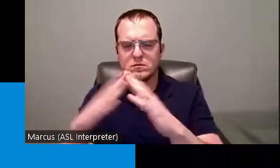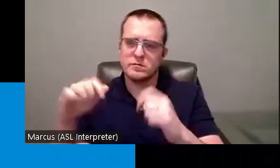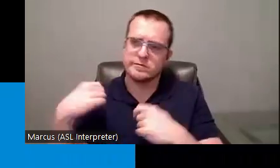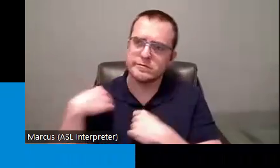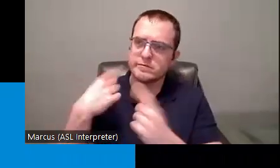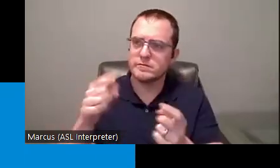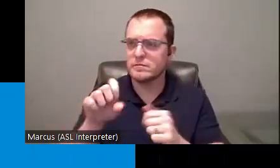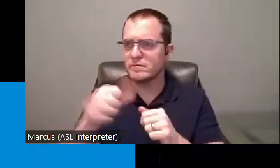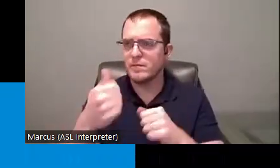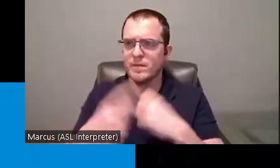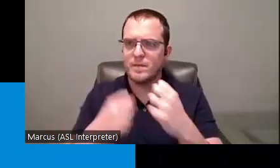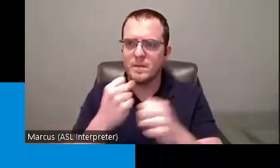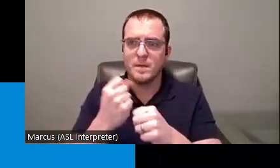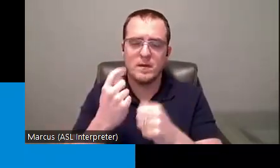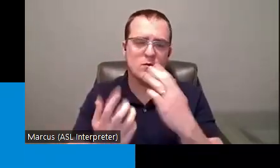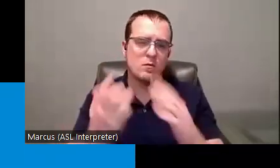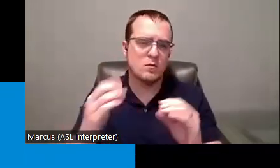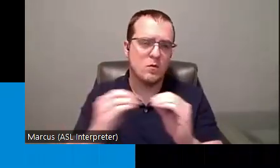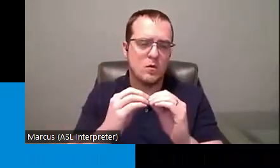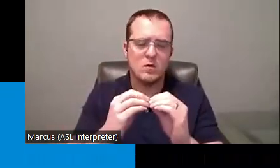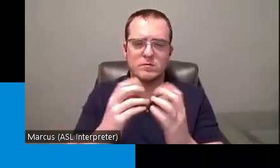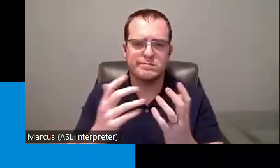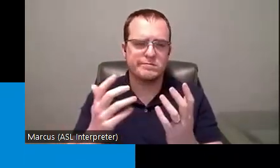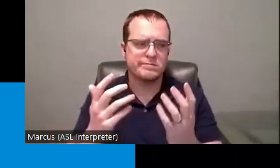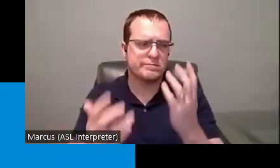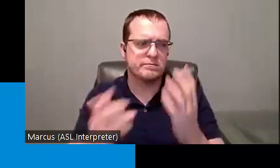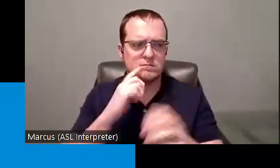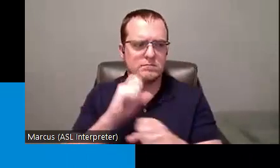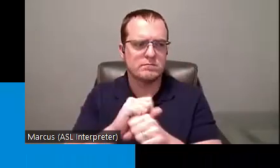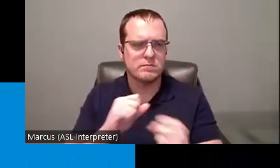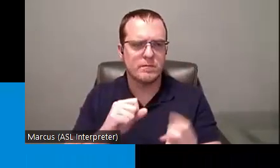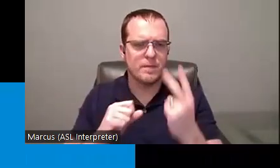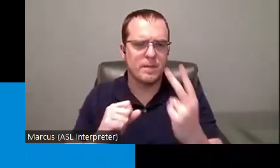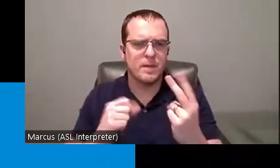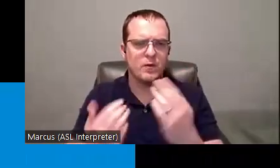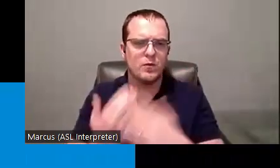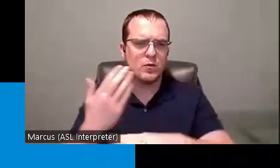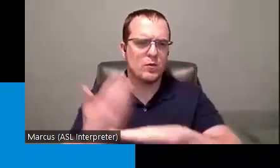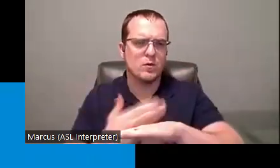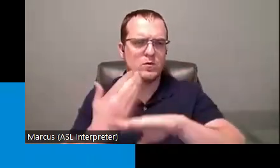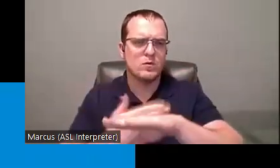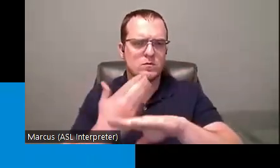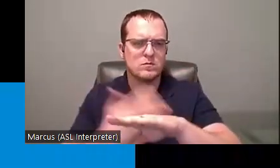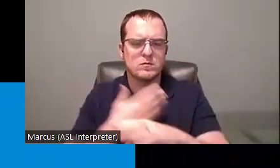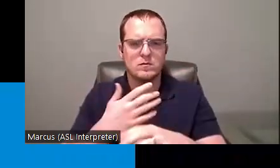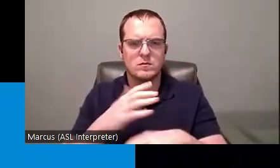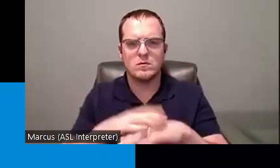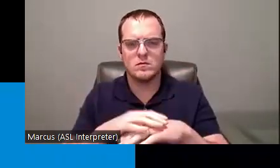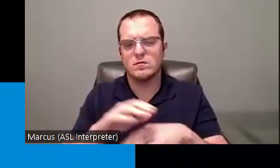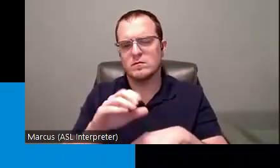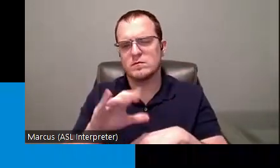years or more, there's only been 2 new construction off of Center